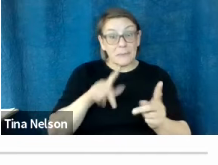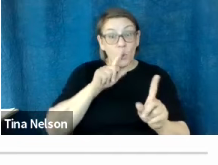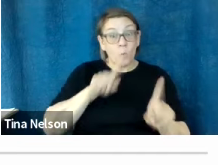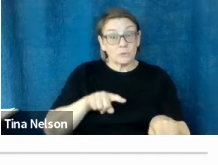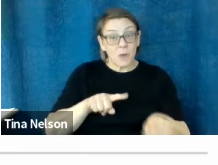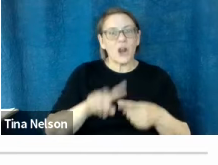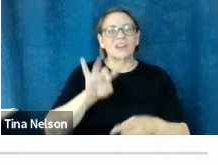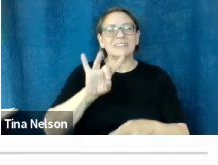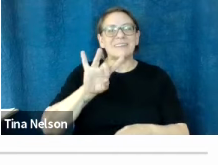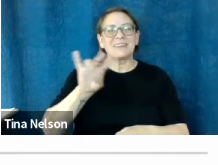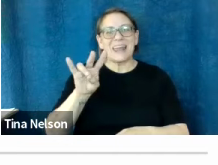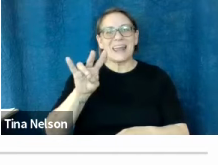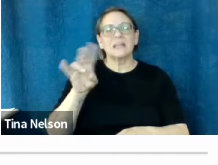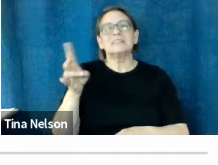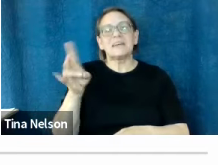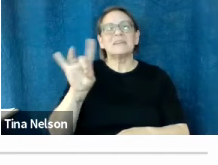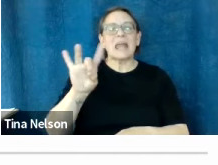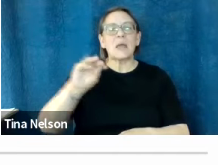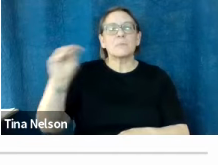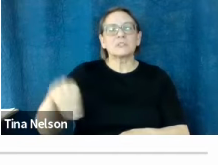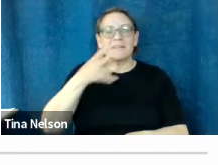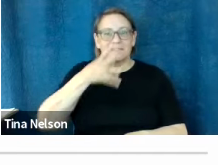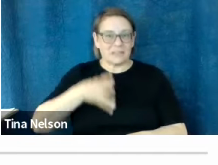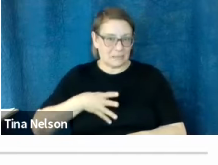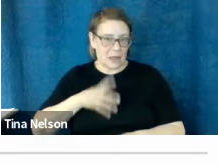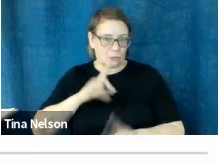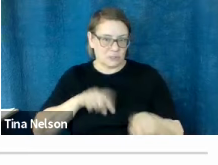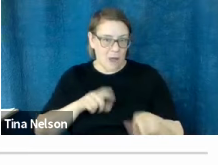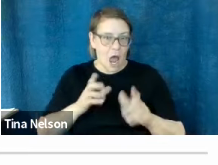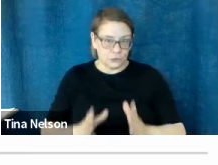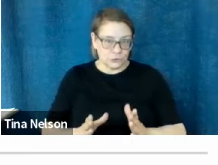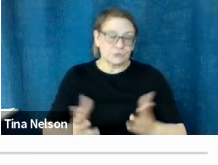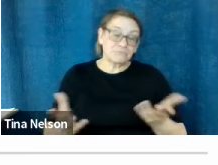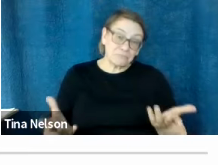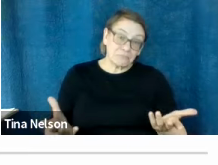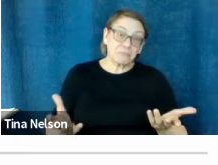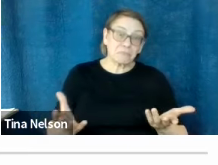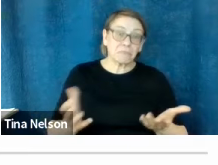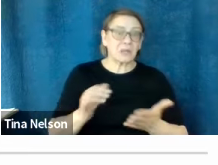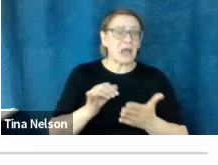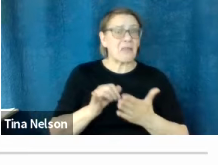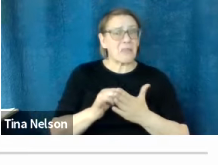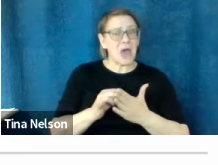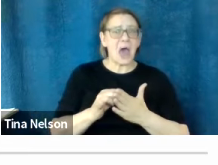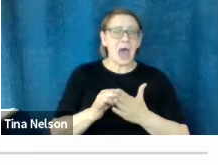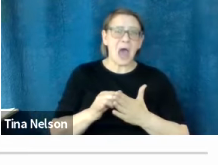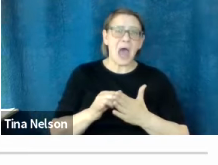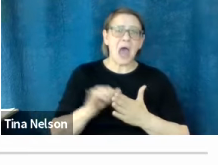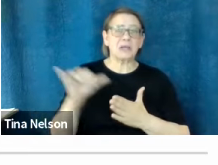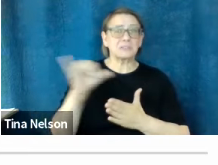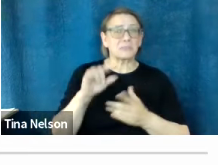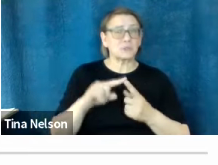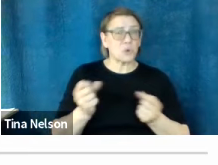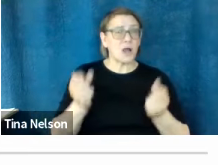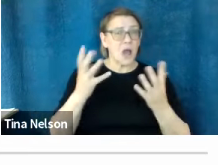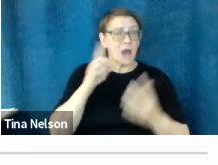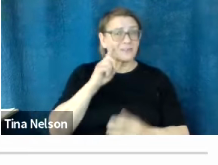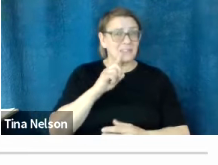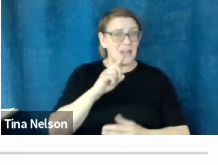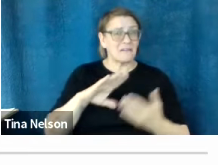78% female respondents, which is sort of in tandem to a lot of deaf community, uh,